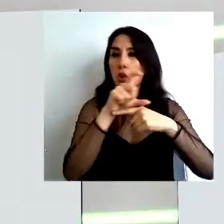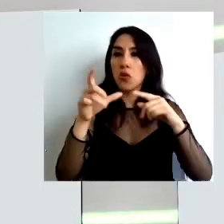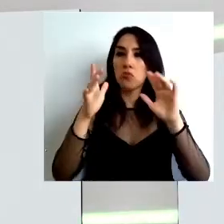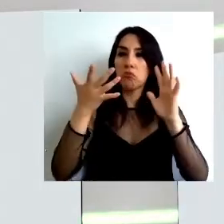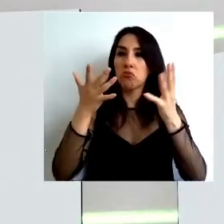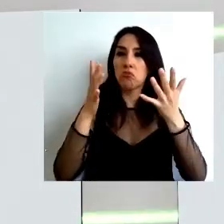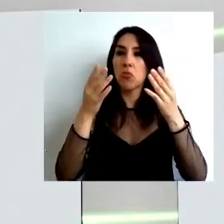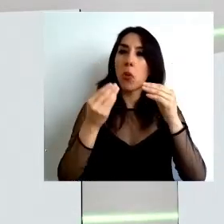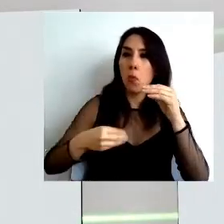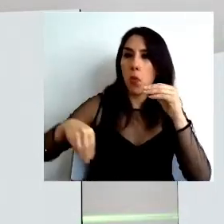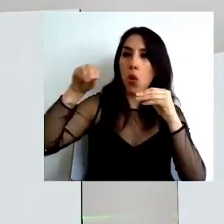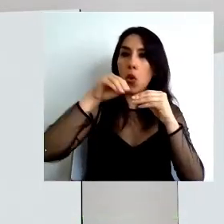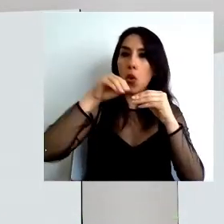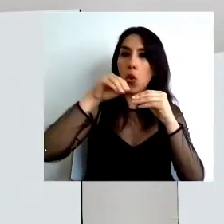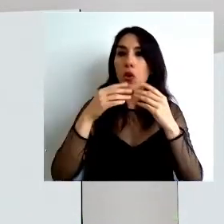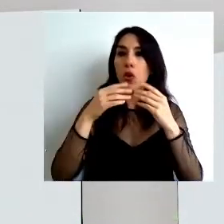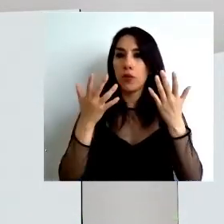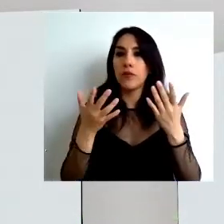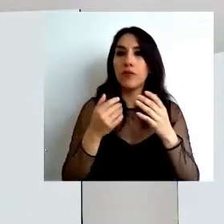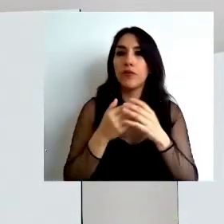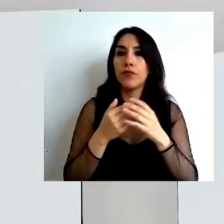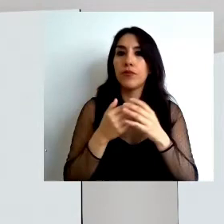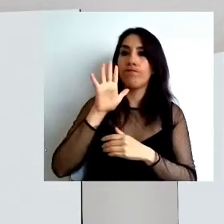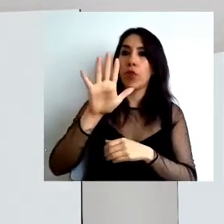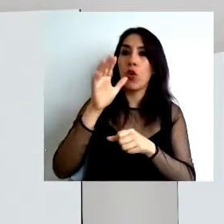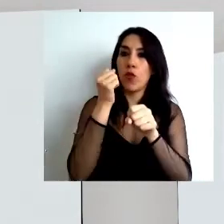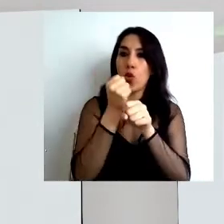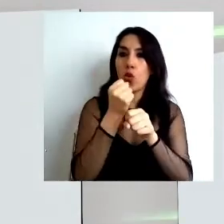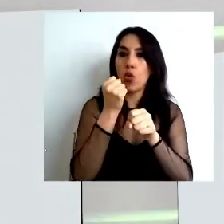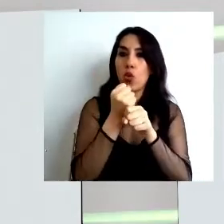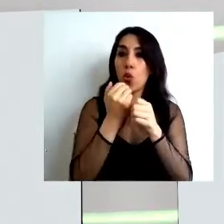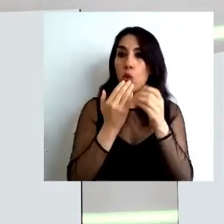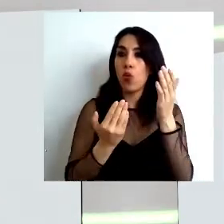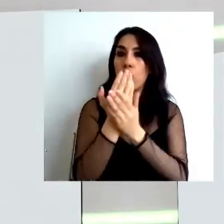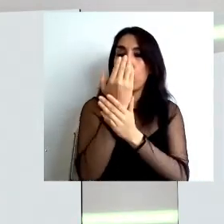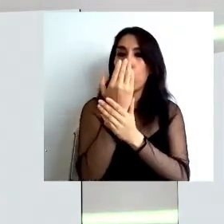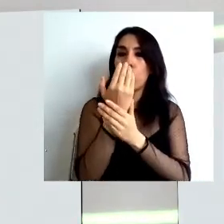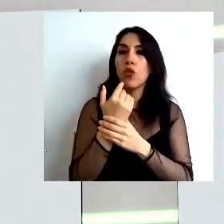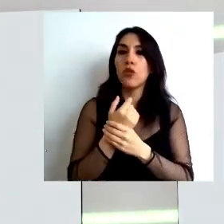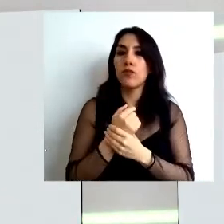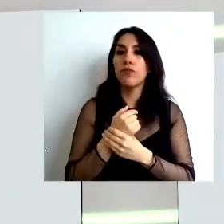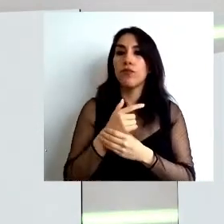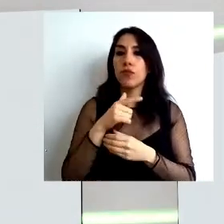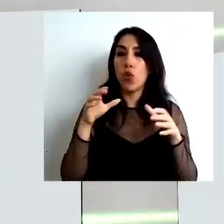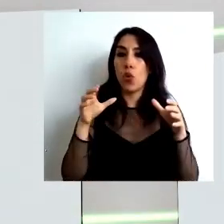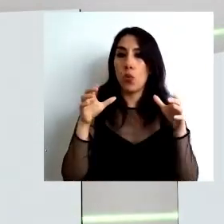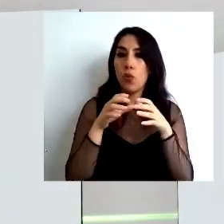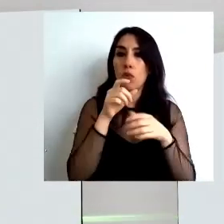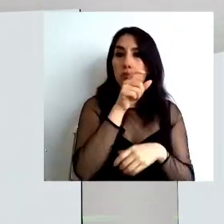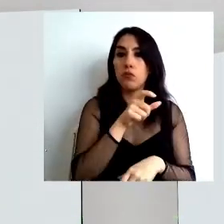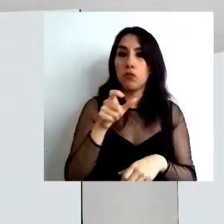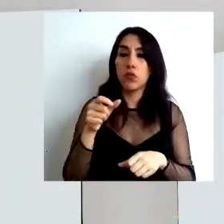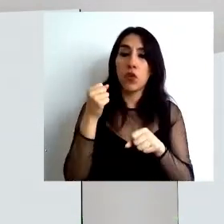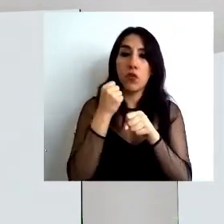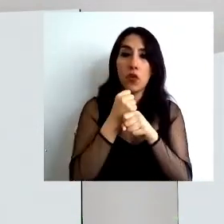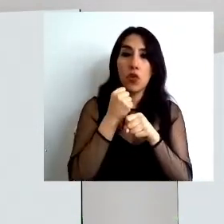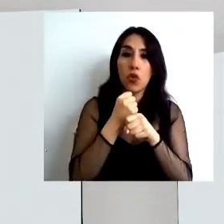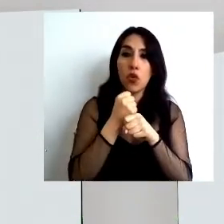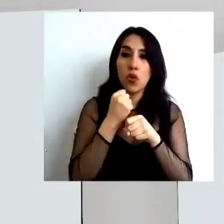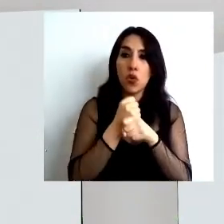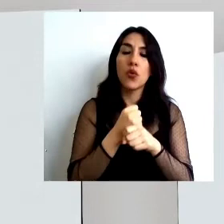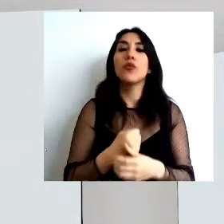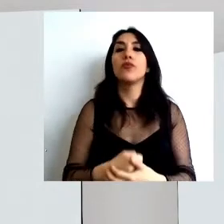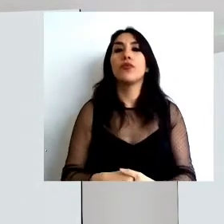with the help of local partners like Sabancı Foundation in Turkey, like World Vision, like the Ethiopian Center